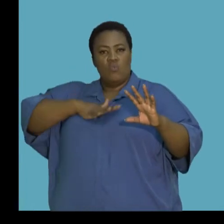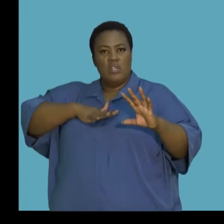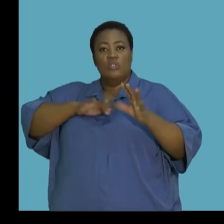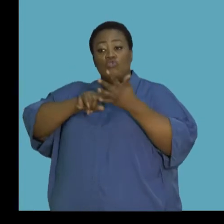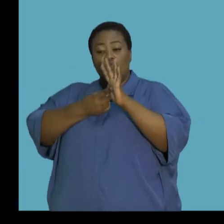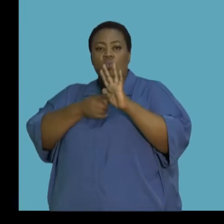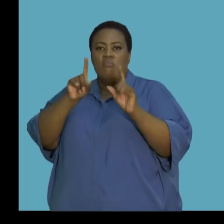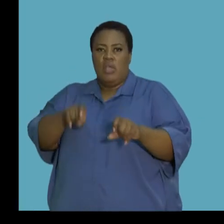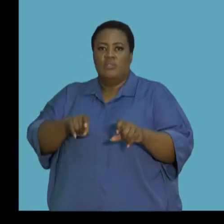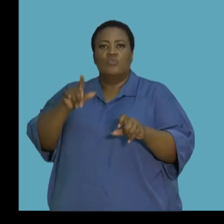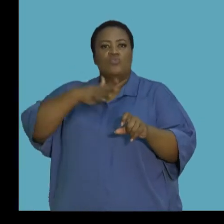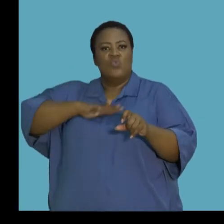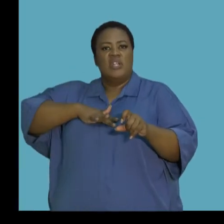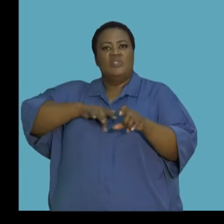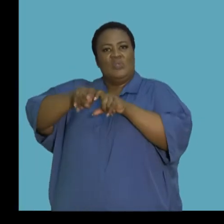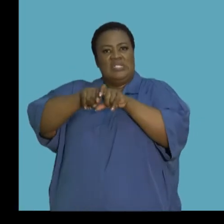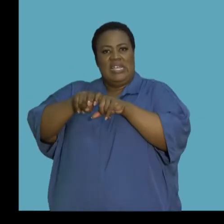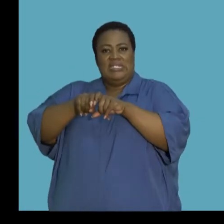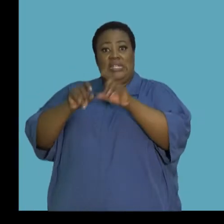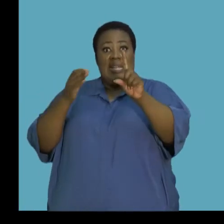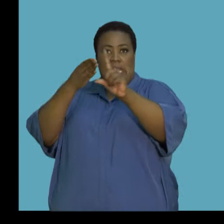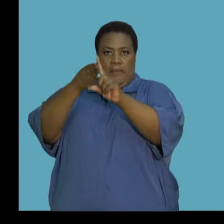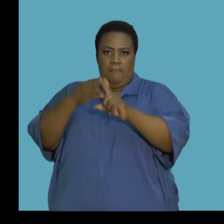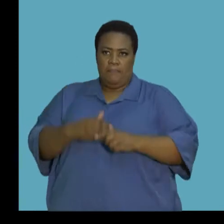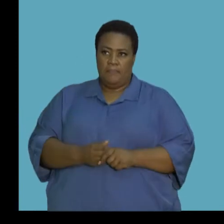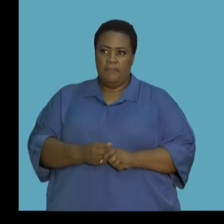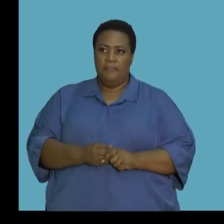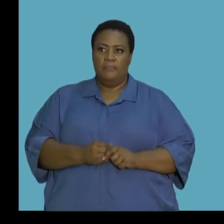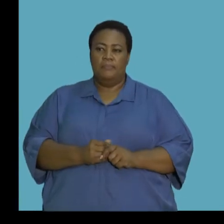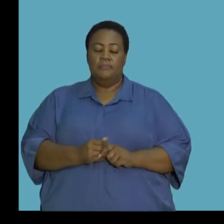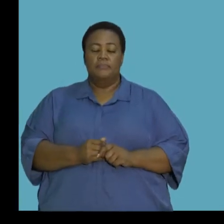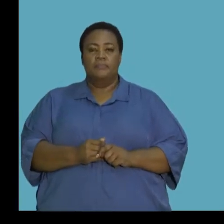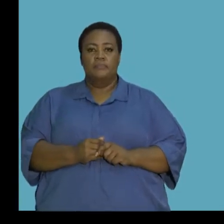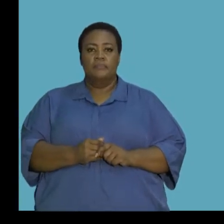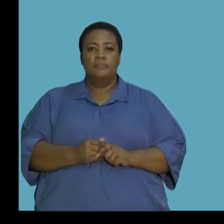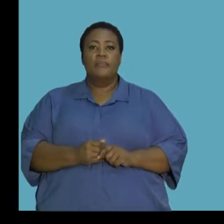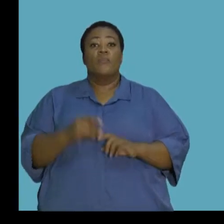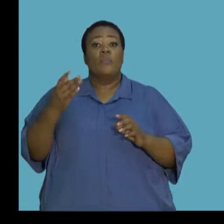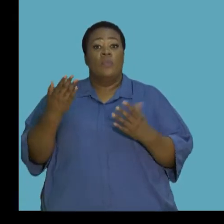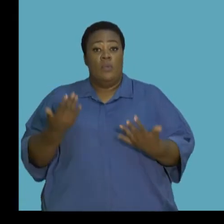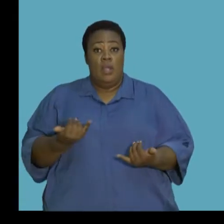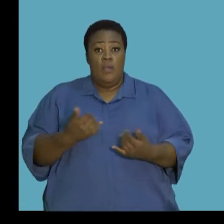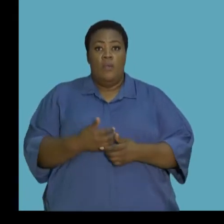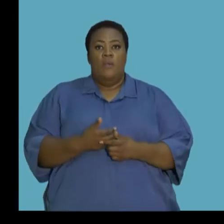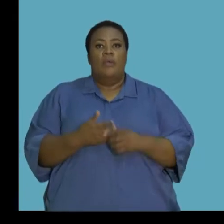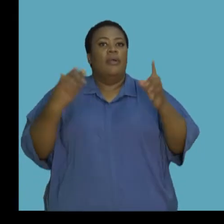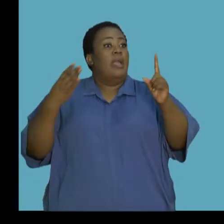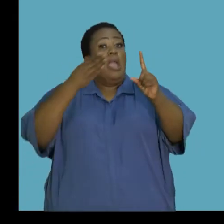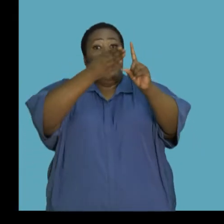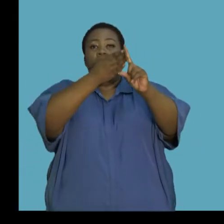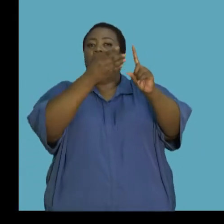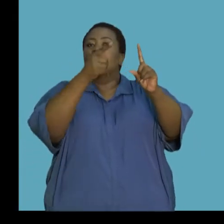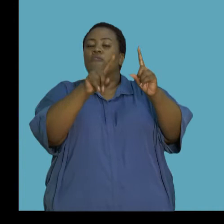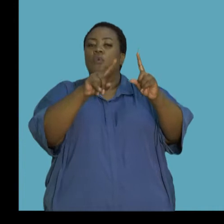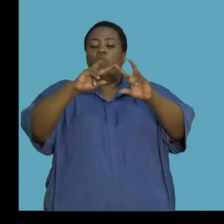Okay. So here we get to the next bit. What is the aim of an investigation? So the